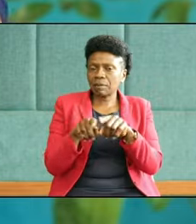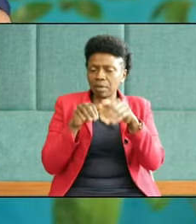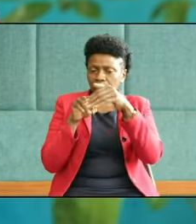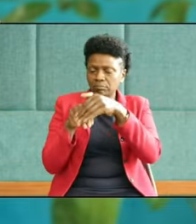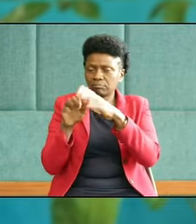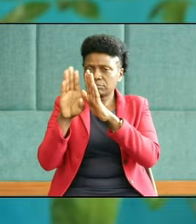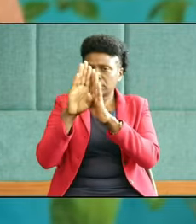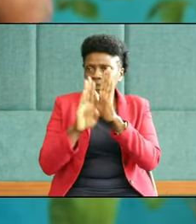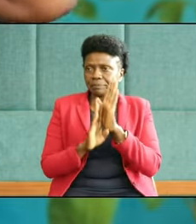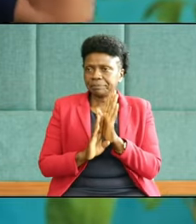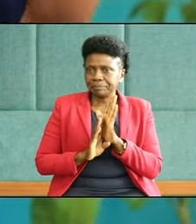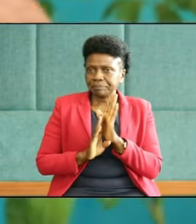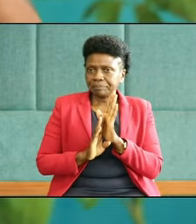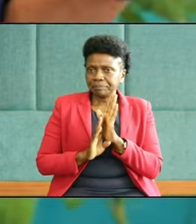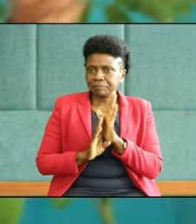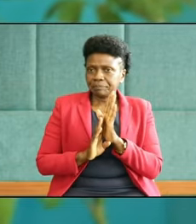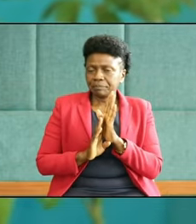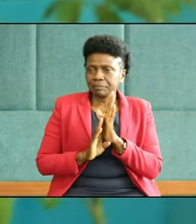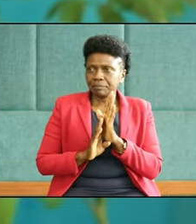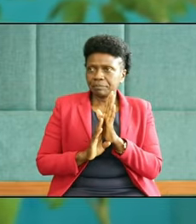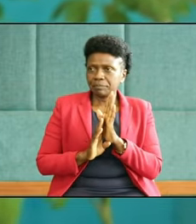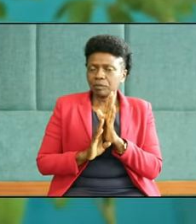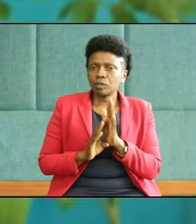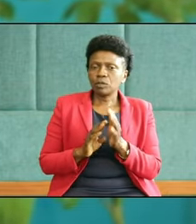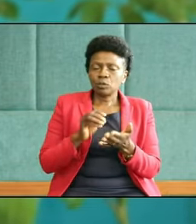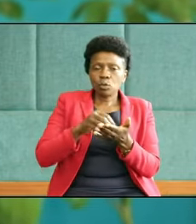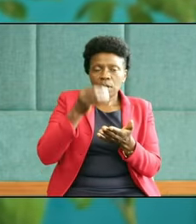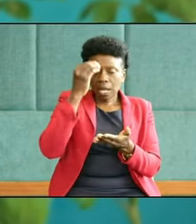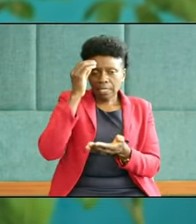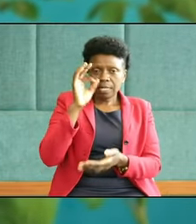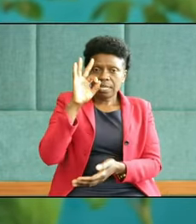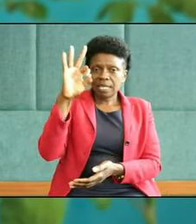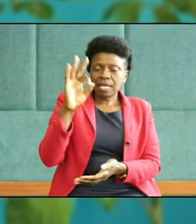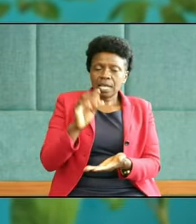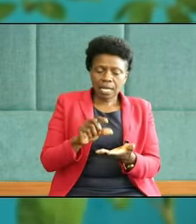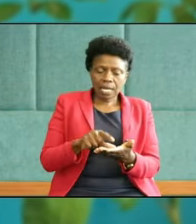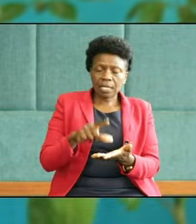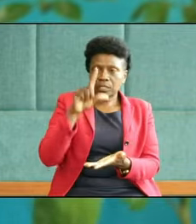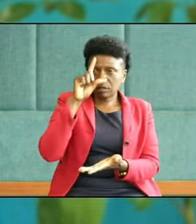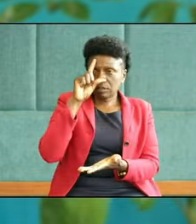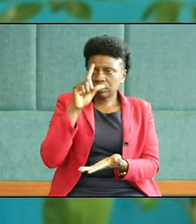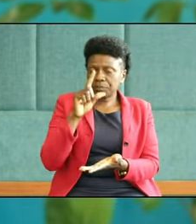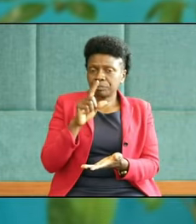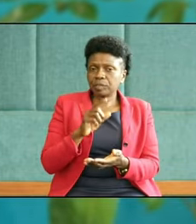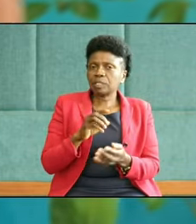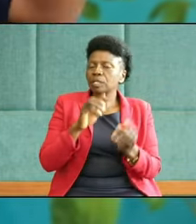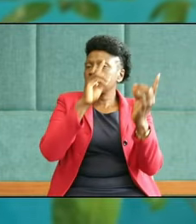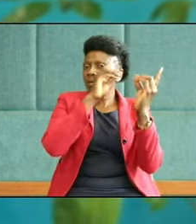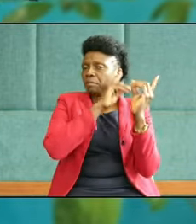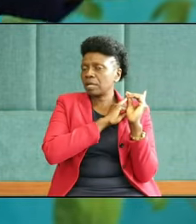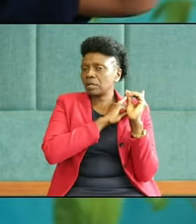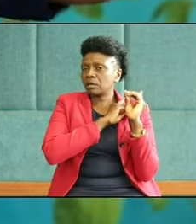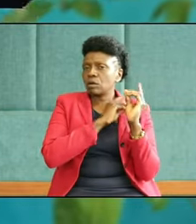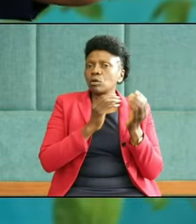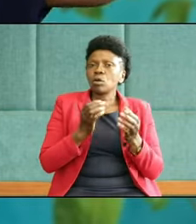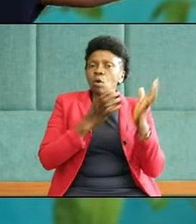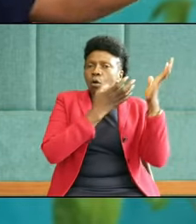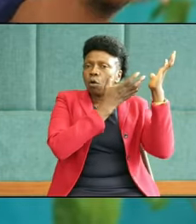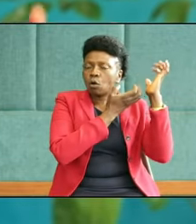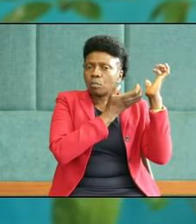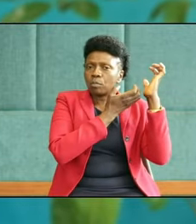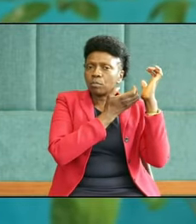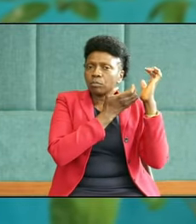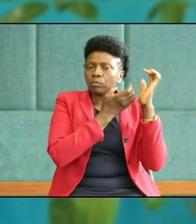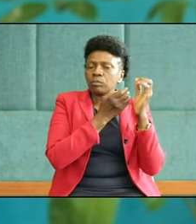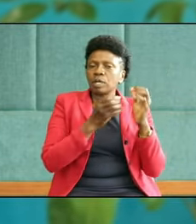scripture for us to glean some three basic lessons. I'm talking about hooked on hope, a lifeline to the